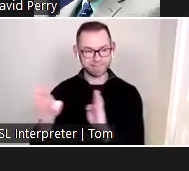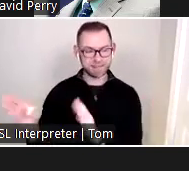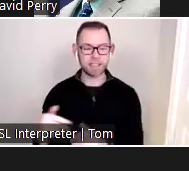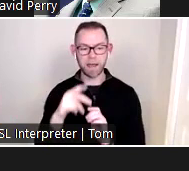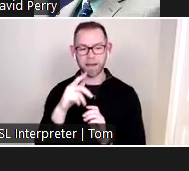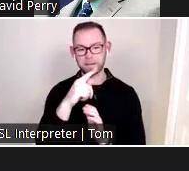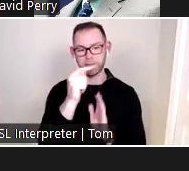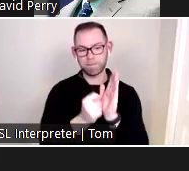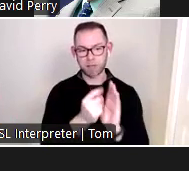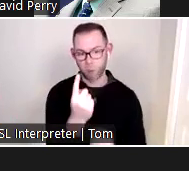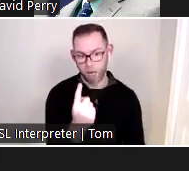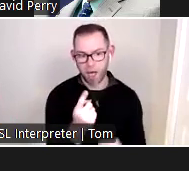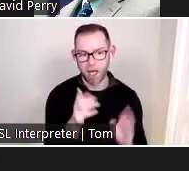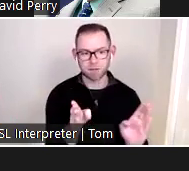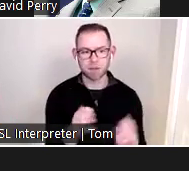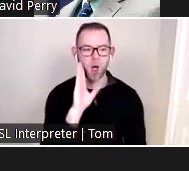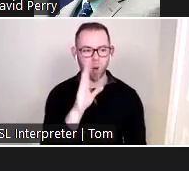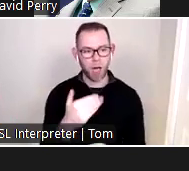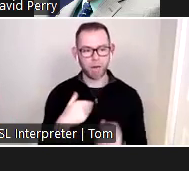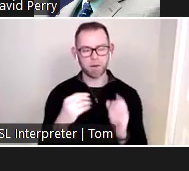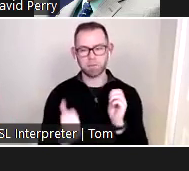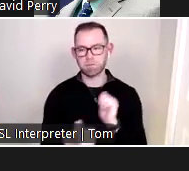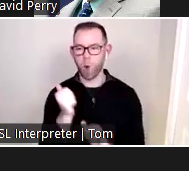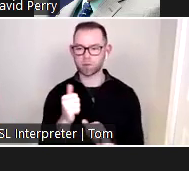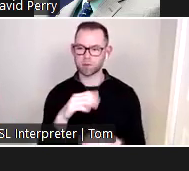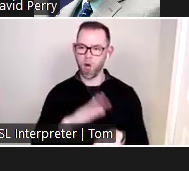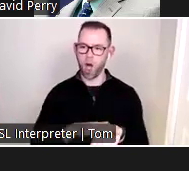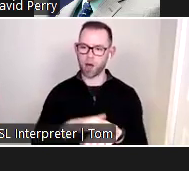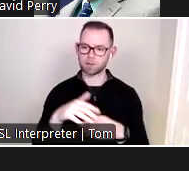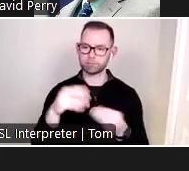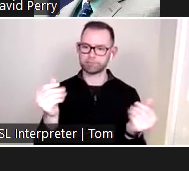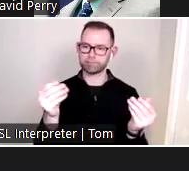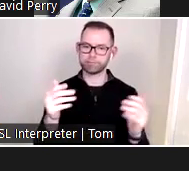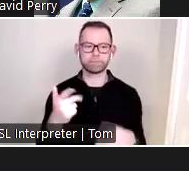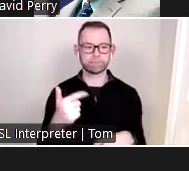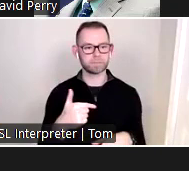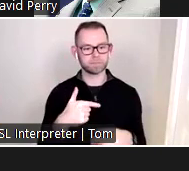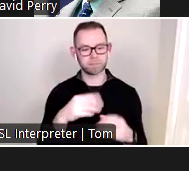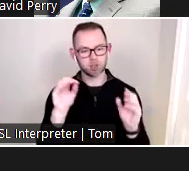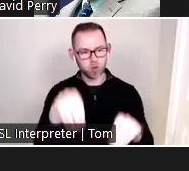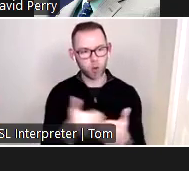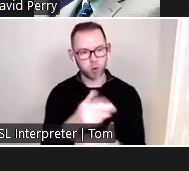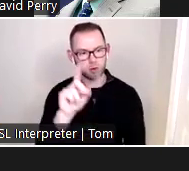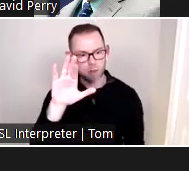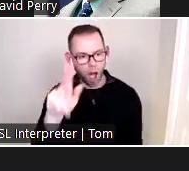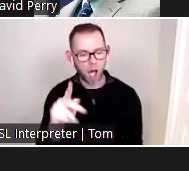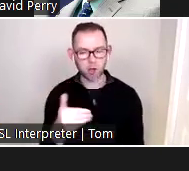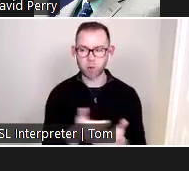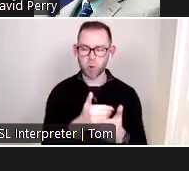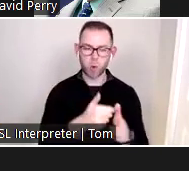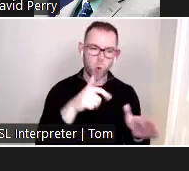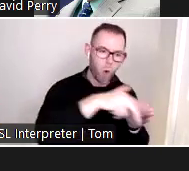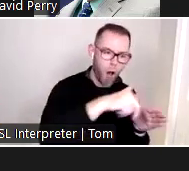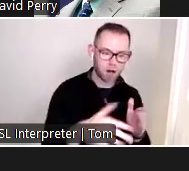doing most of the site work that you will see. We will be installing the new dock, building the new walkways, and installing our backup generator in